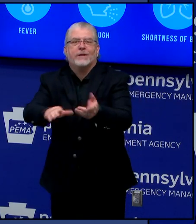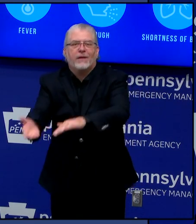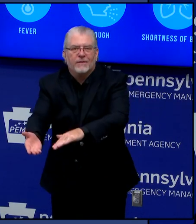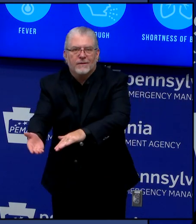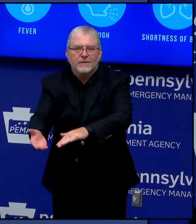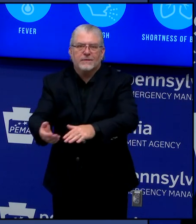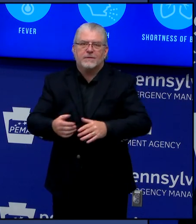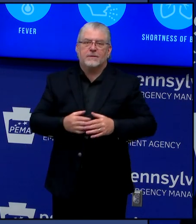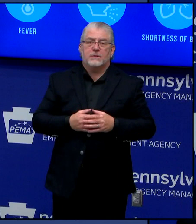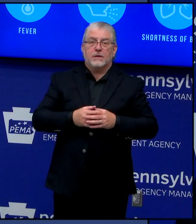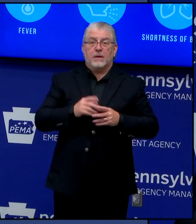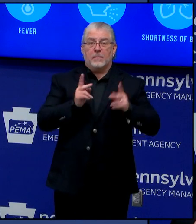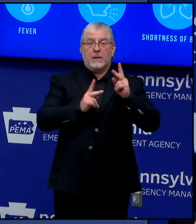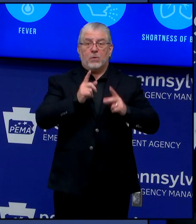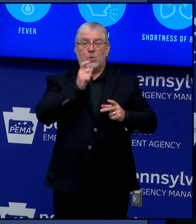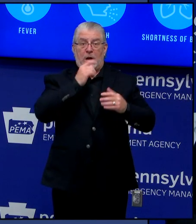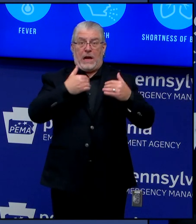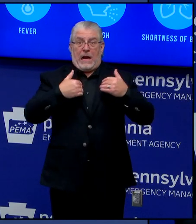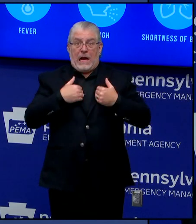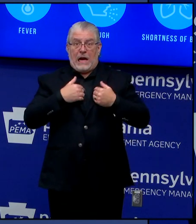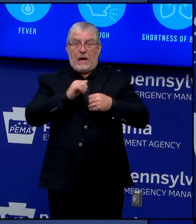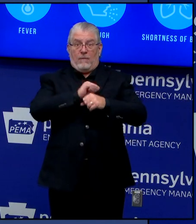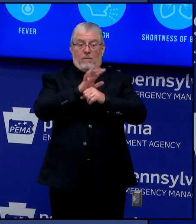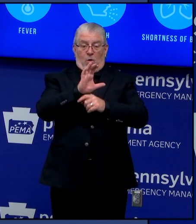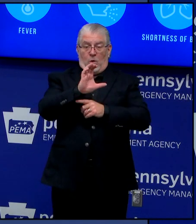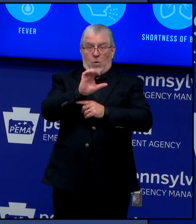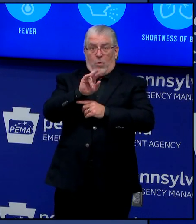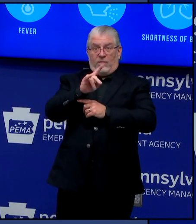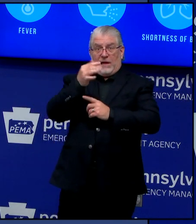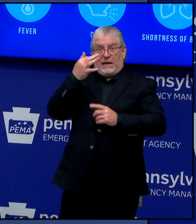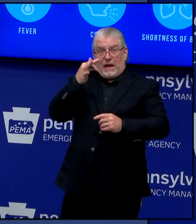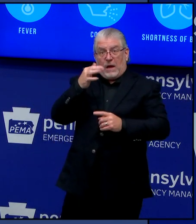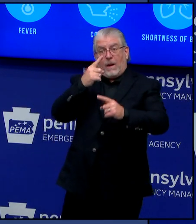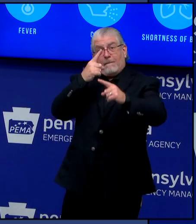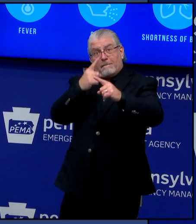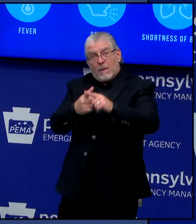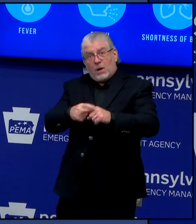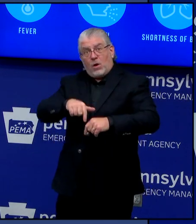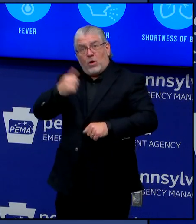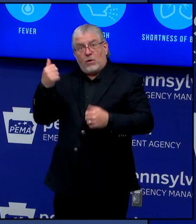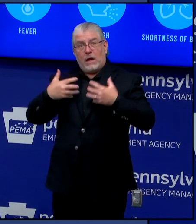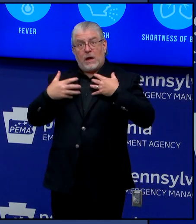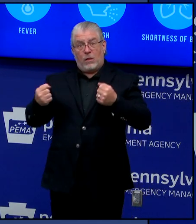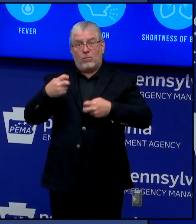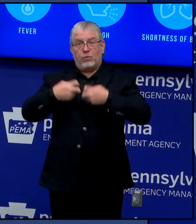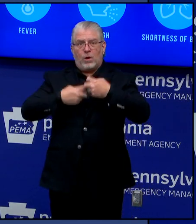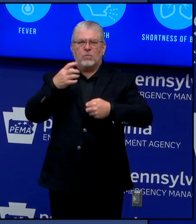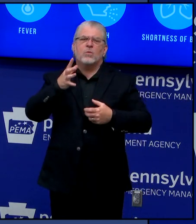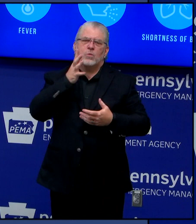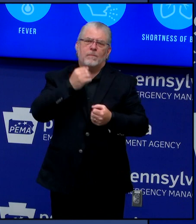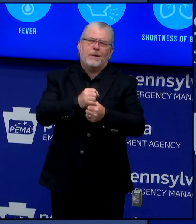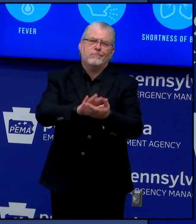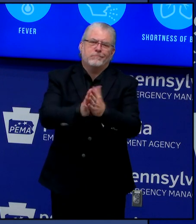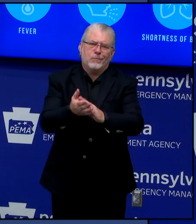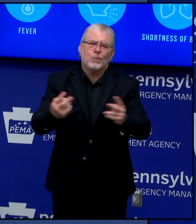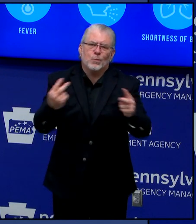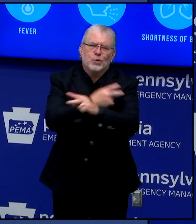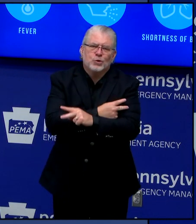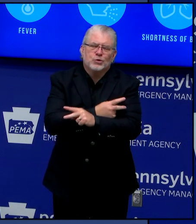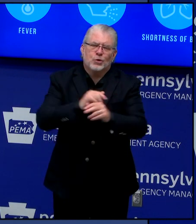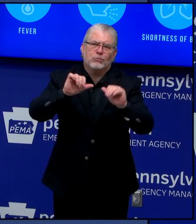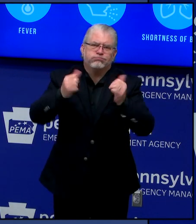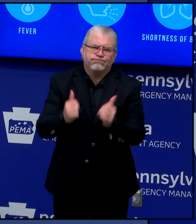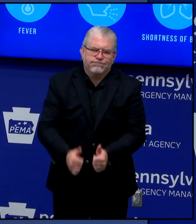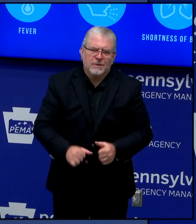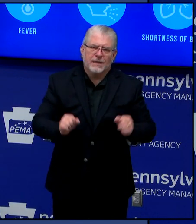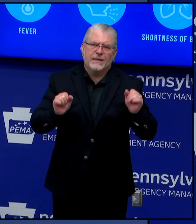conditions with other types of medical conditions are even more at risk of contracting COVID-19 or having a very serious case